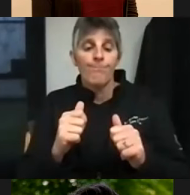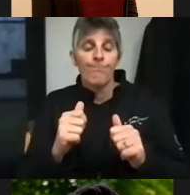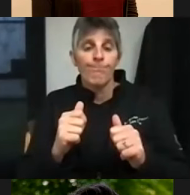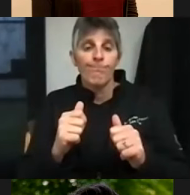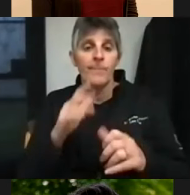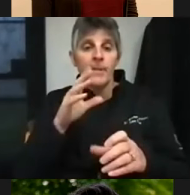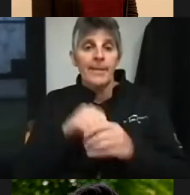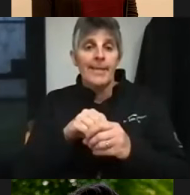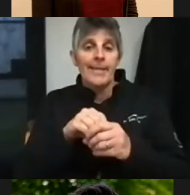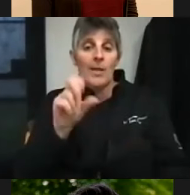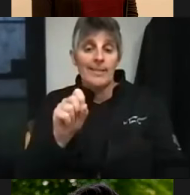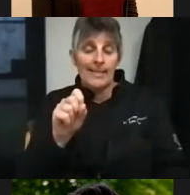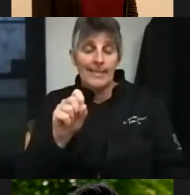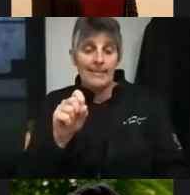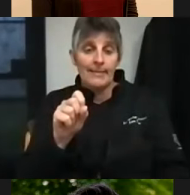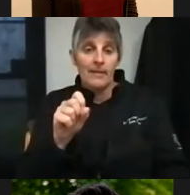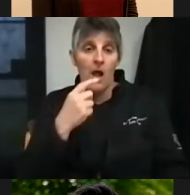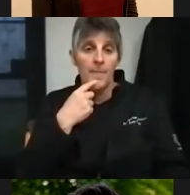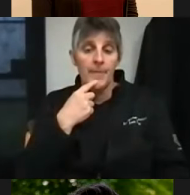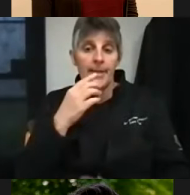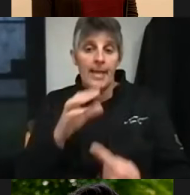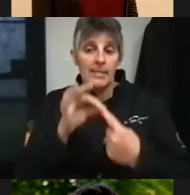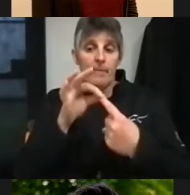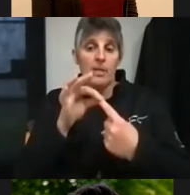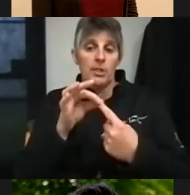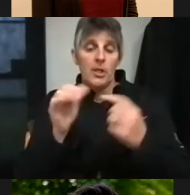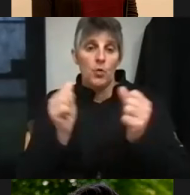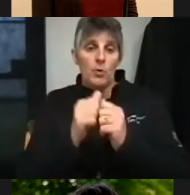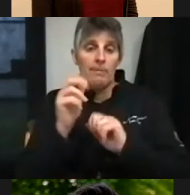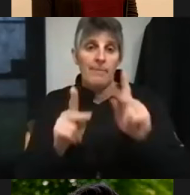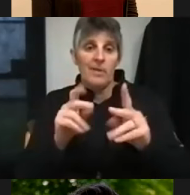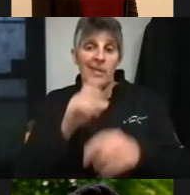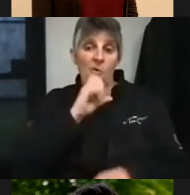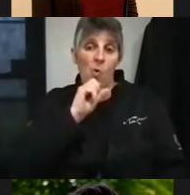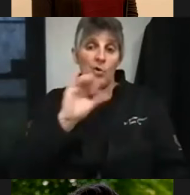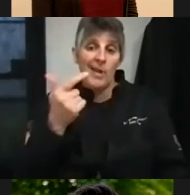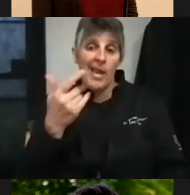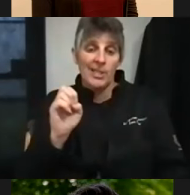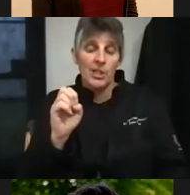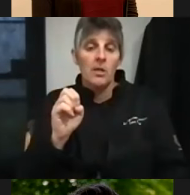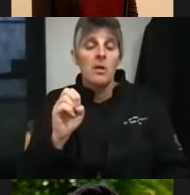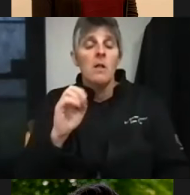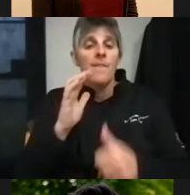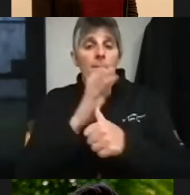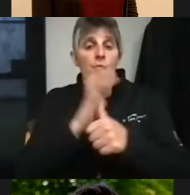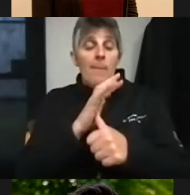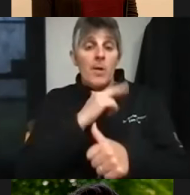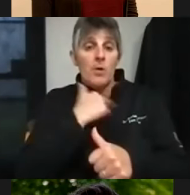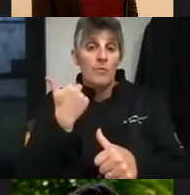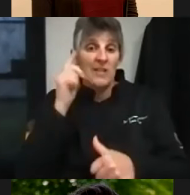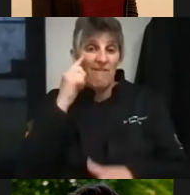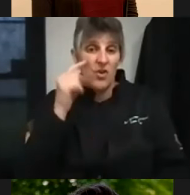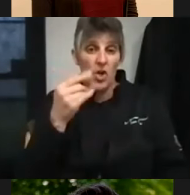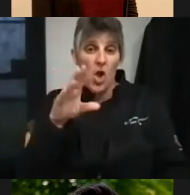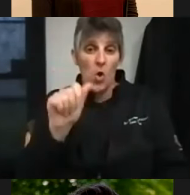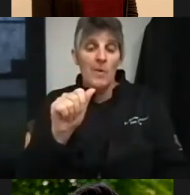in the United States, especially with people in the older age. The primary risk factor for glaucoma